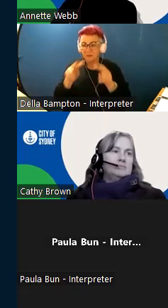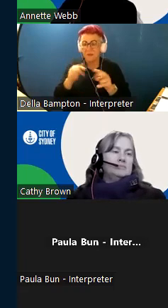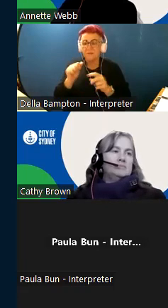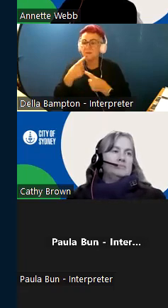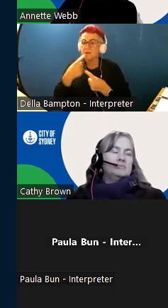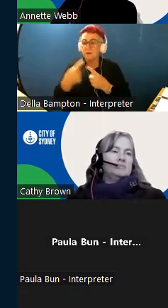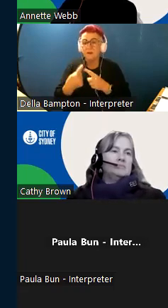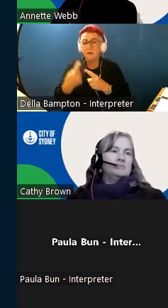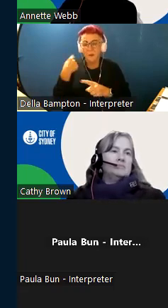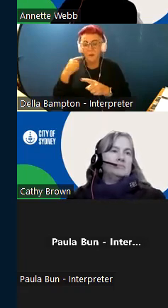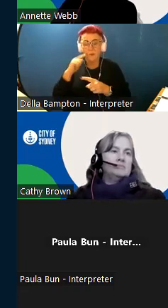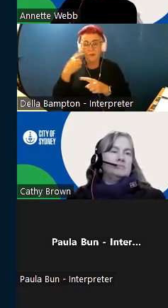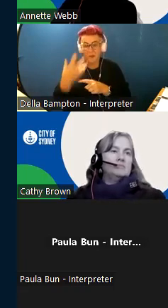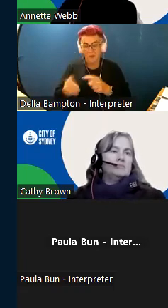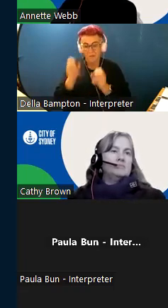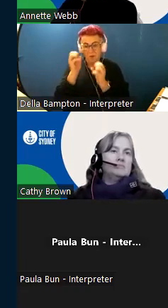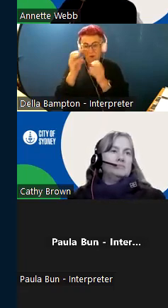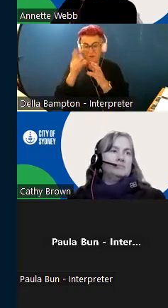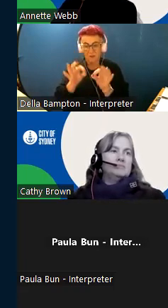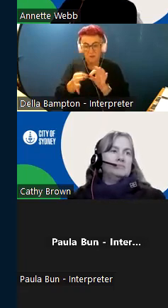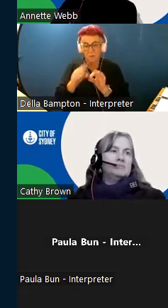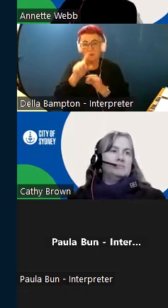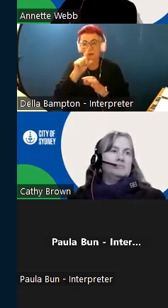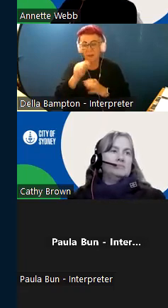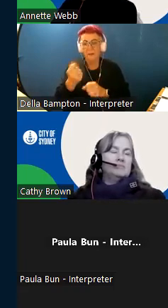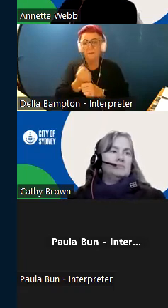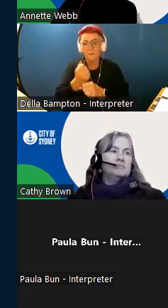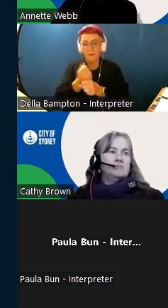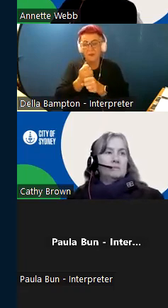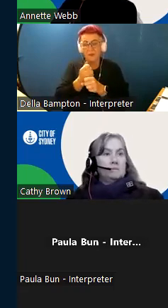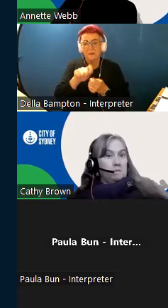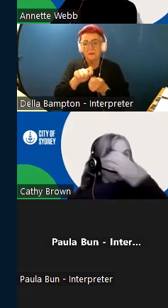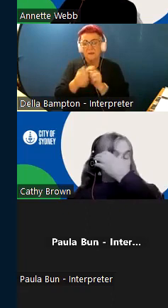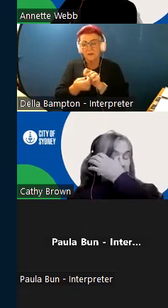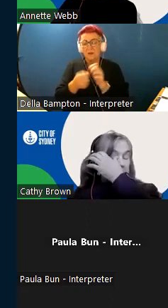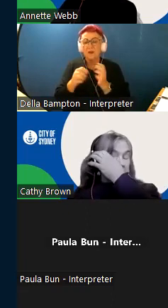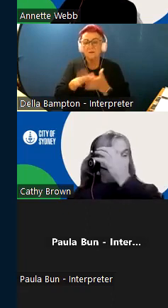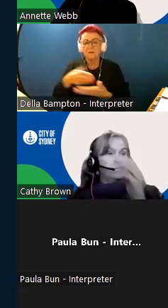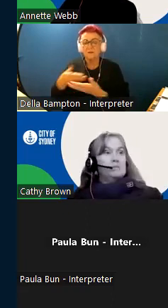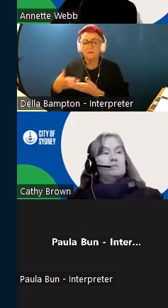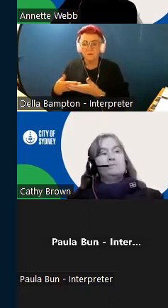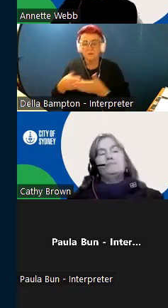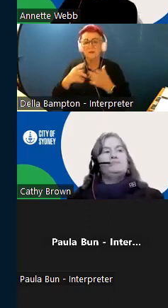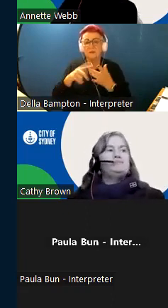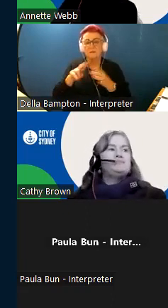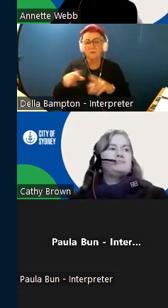the session's being Auslan interpreted, and we can also make transcriptions of the session available if required.